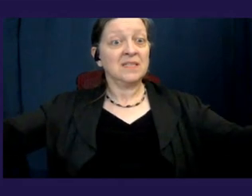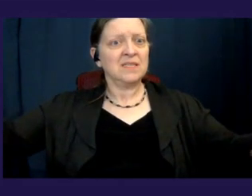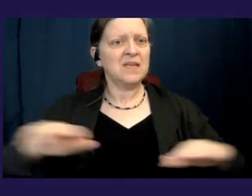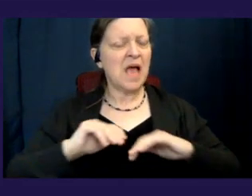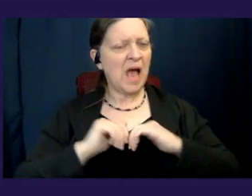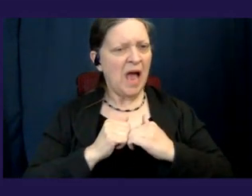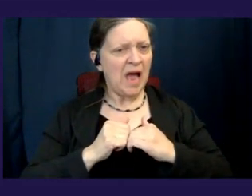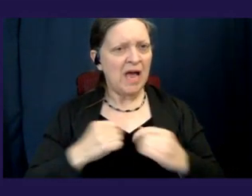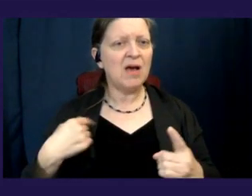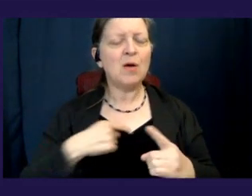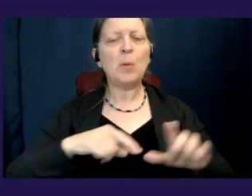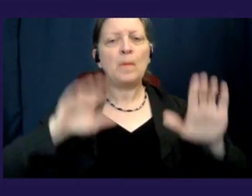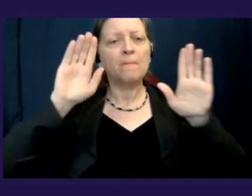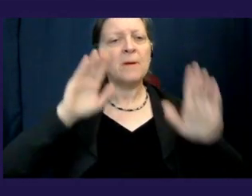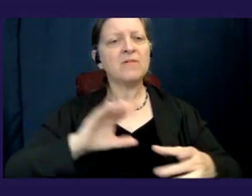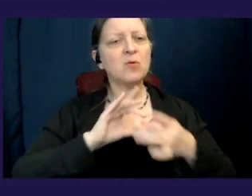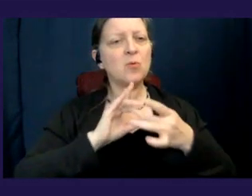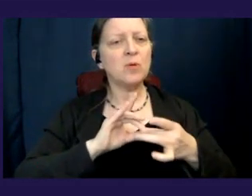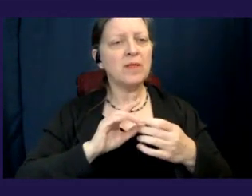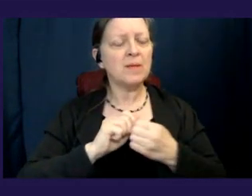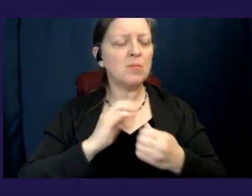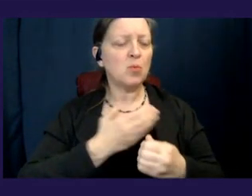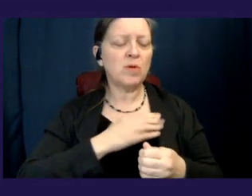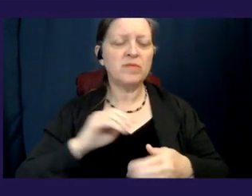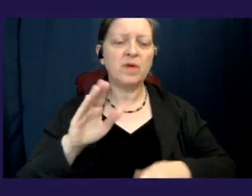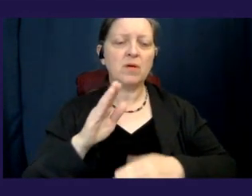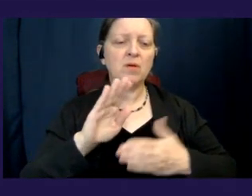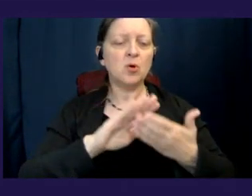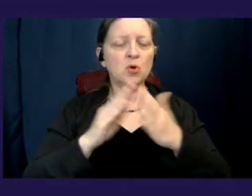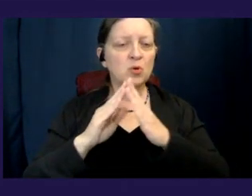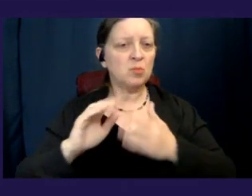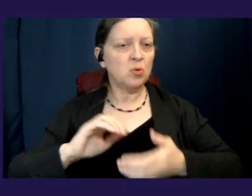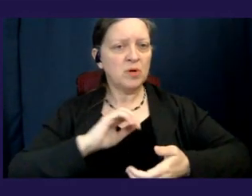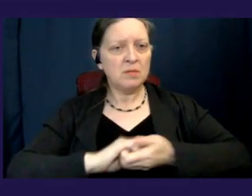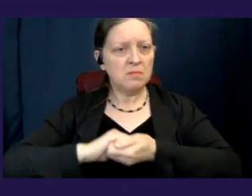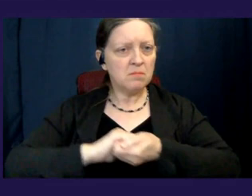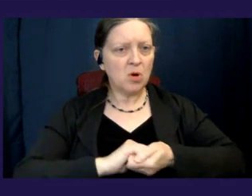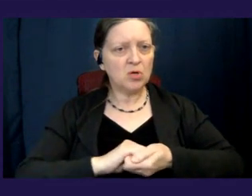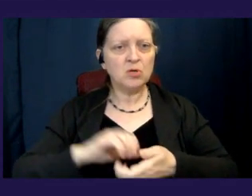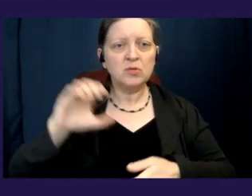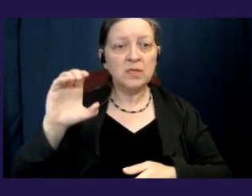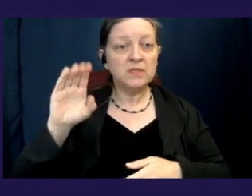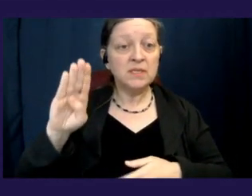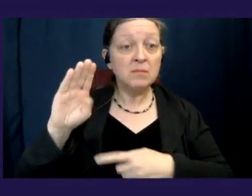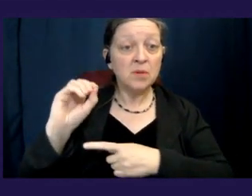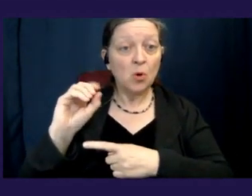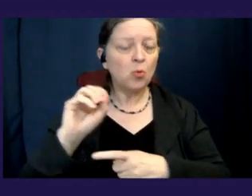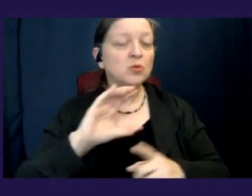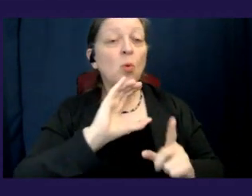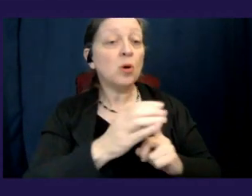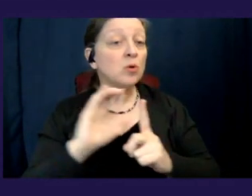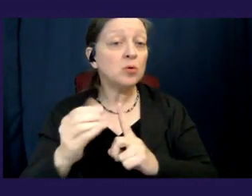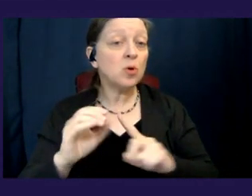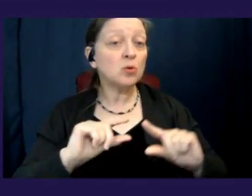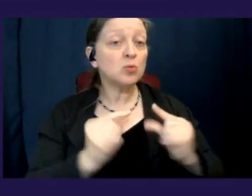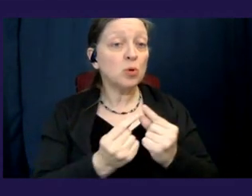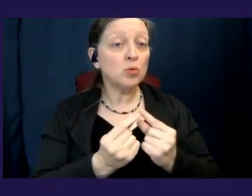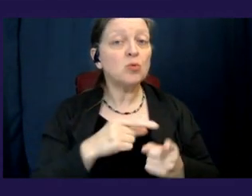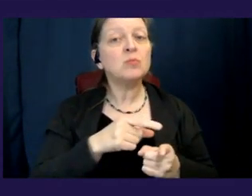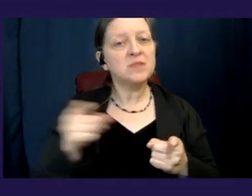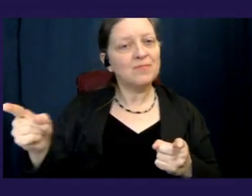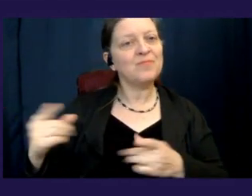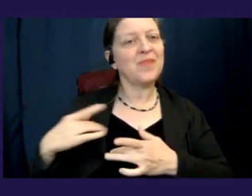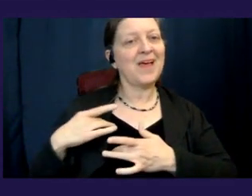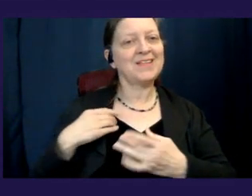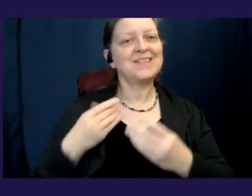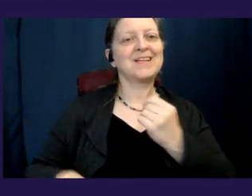partners, whether they be CBOs or cultural groups, to really help us amplify those messages. And then to think about, after